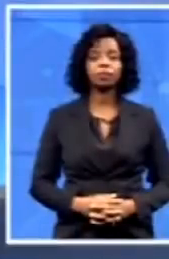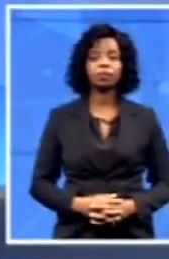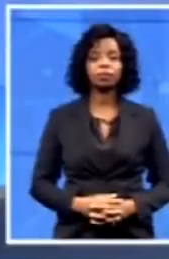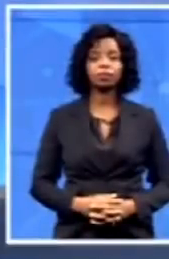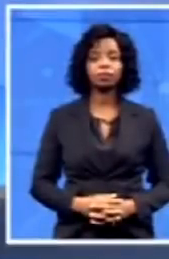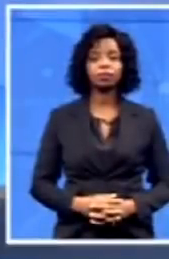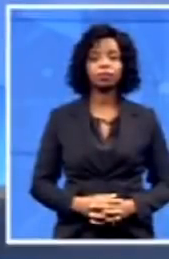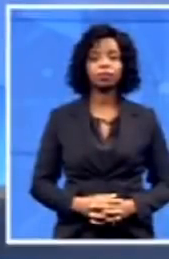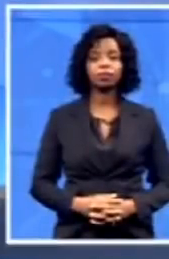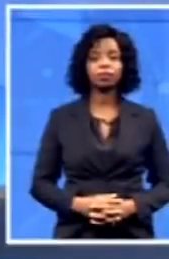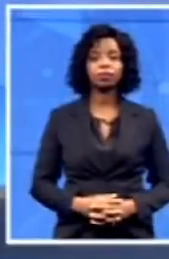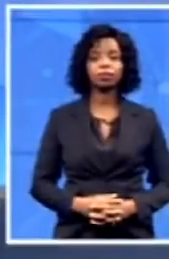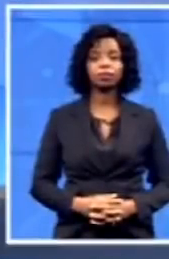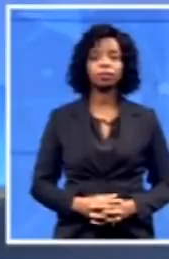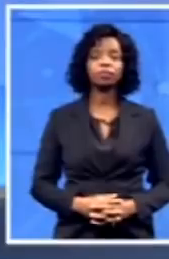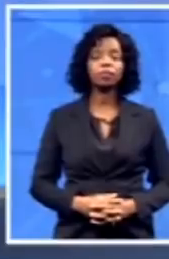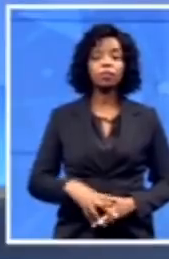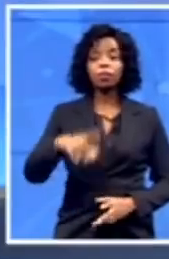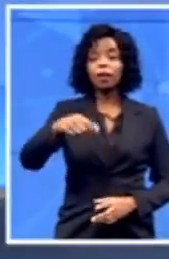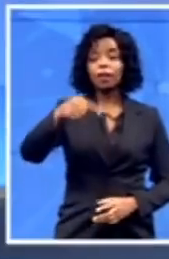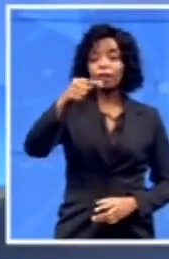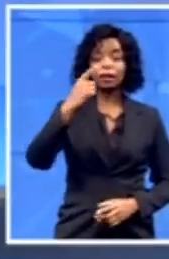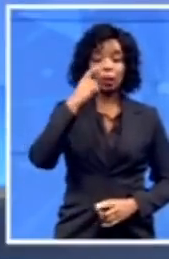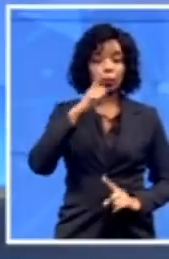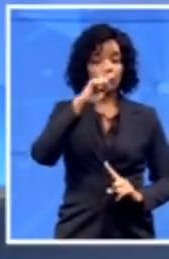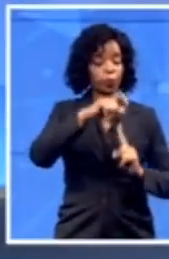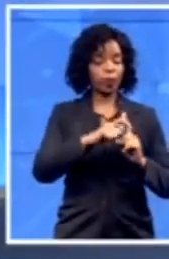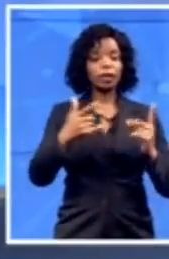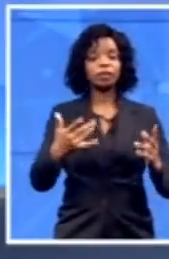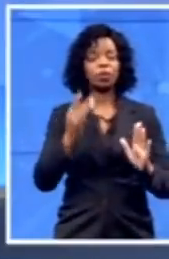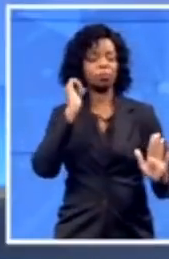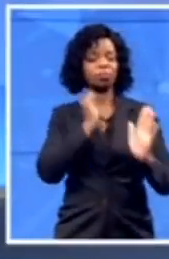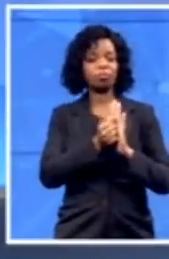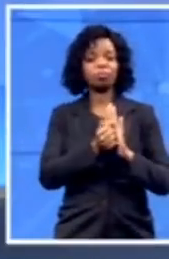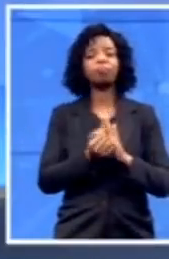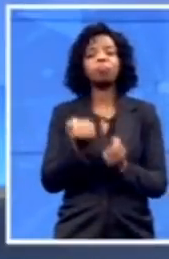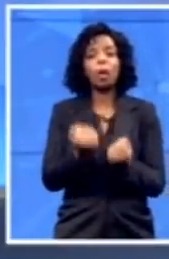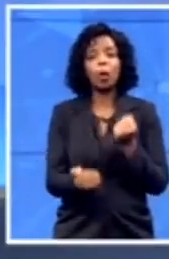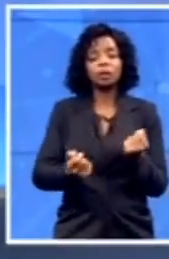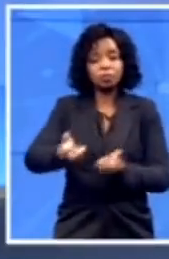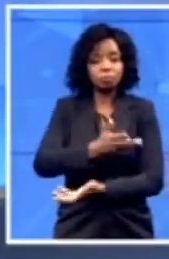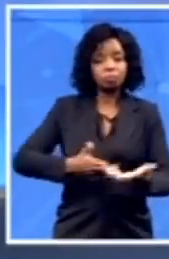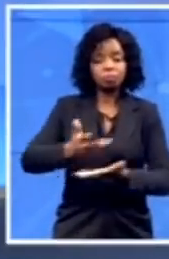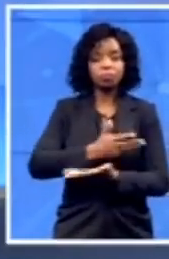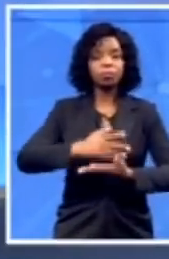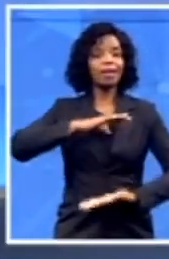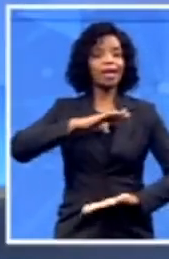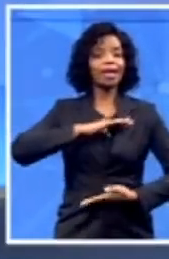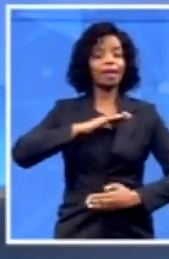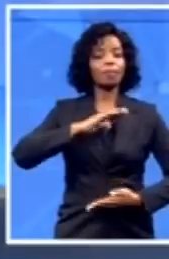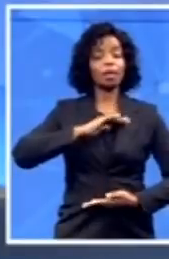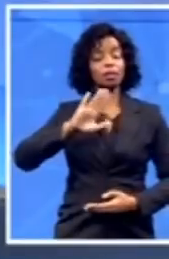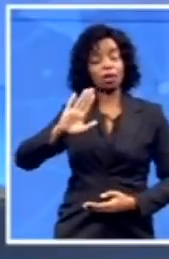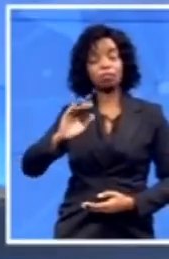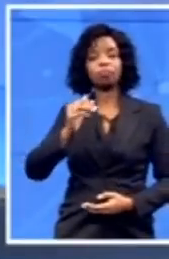The first witness in the murder trial of former Orlando Pirates and Bafana goalkeeper Senzo Meyiwa has taken the stand in the High Court in